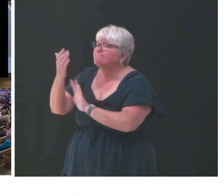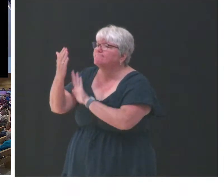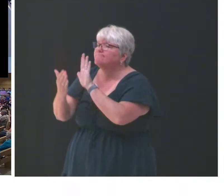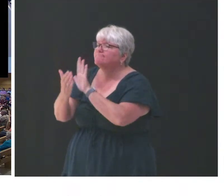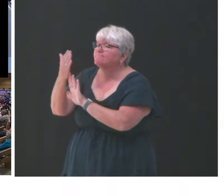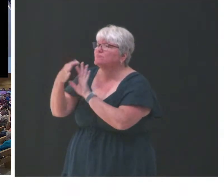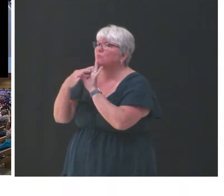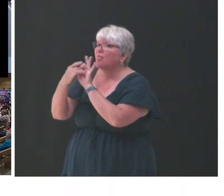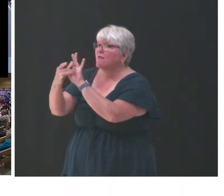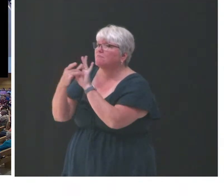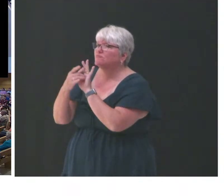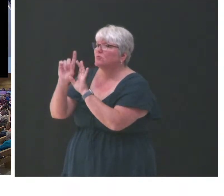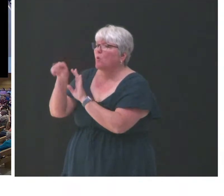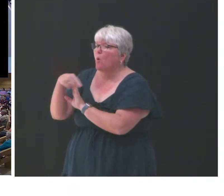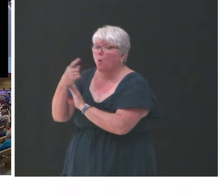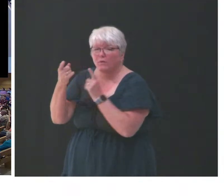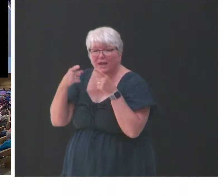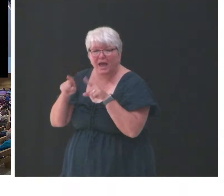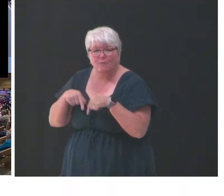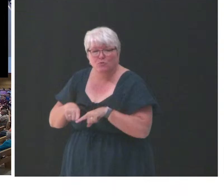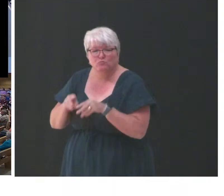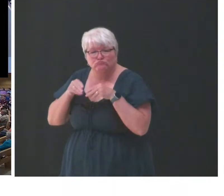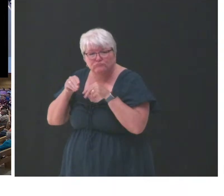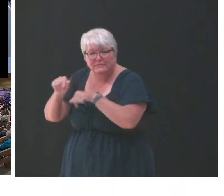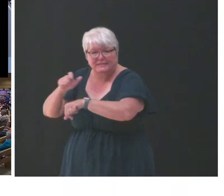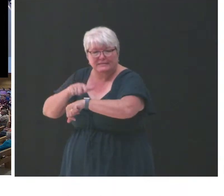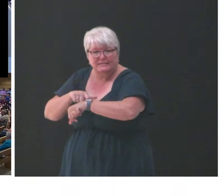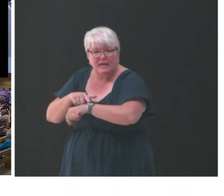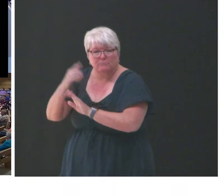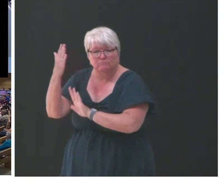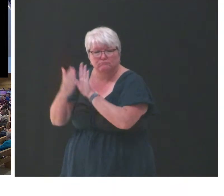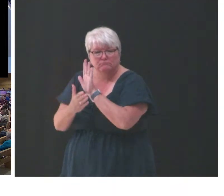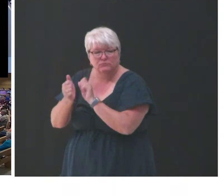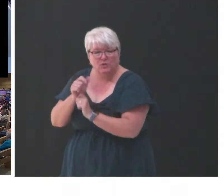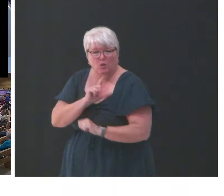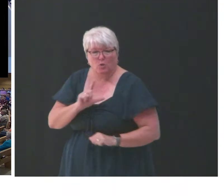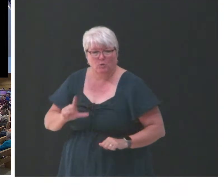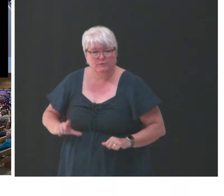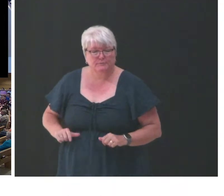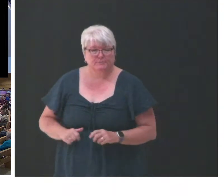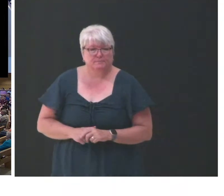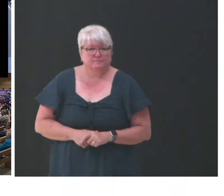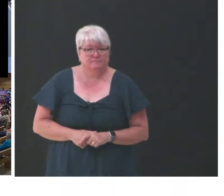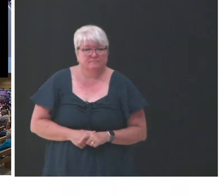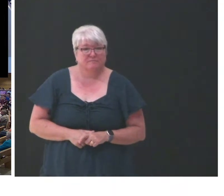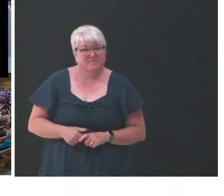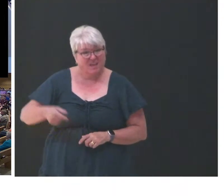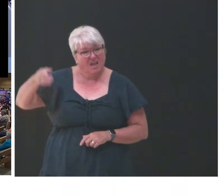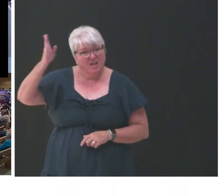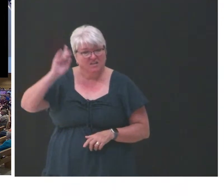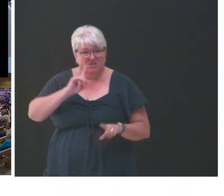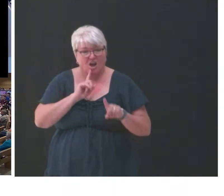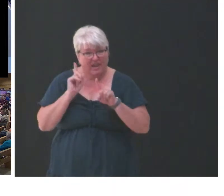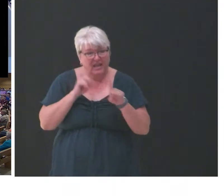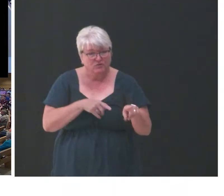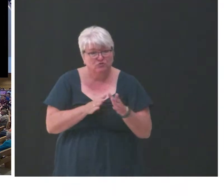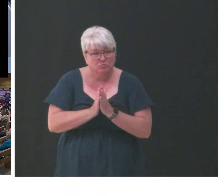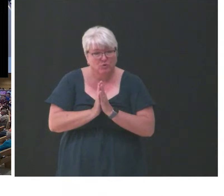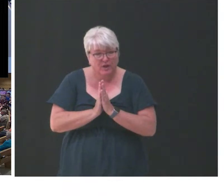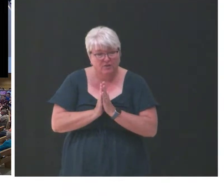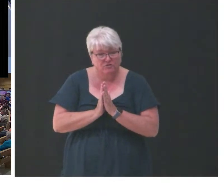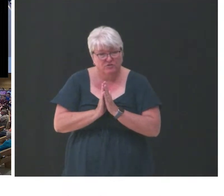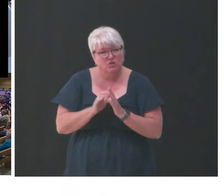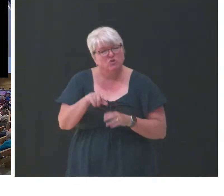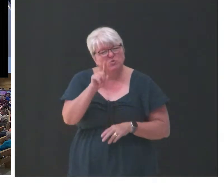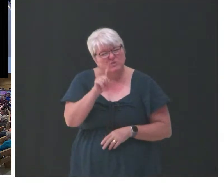a relationship that only can come through spending time with the Lord. And God answers prayers. And